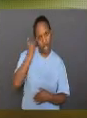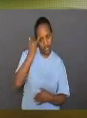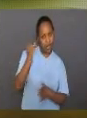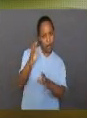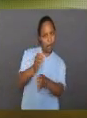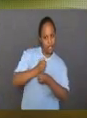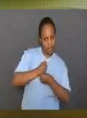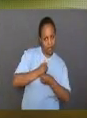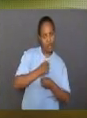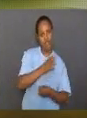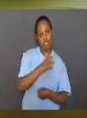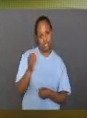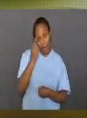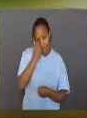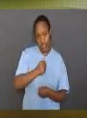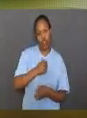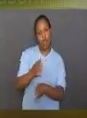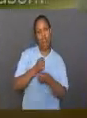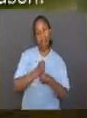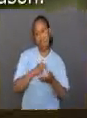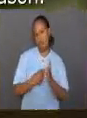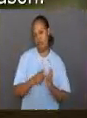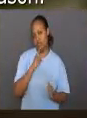ideas and beliefs.